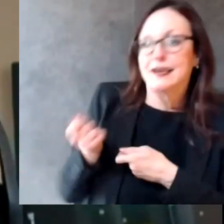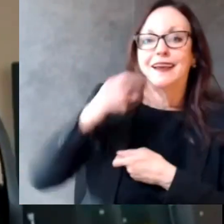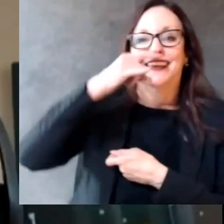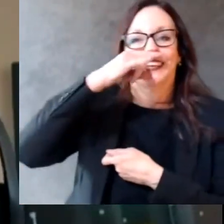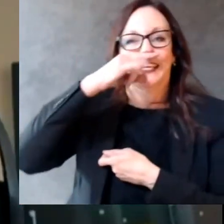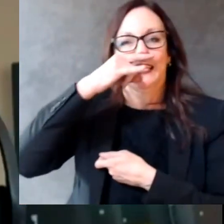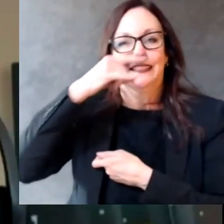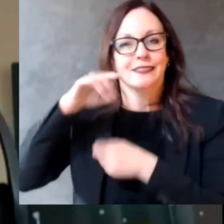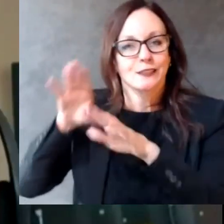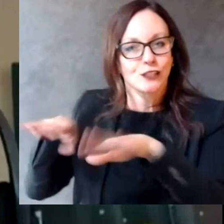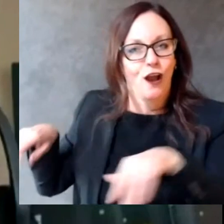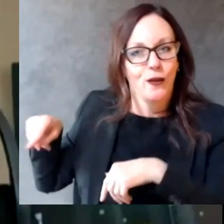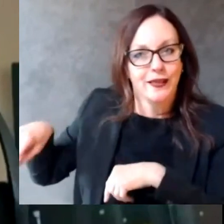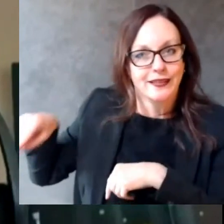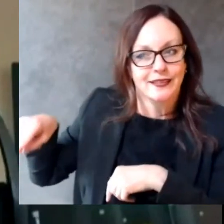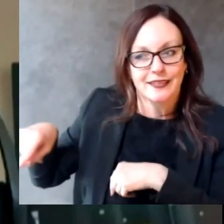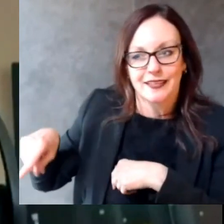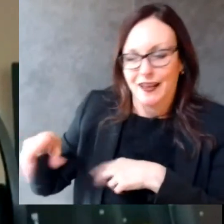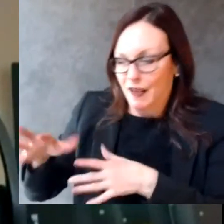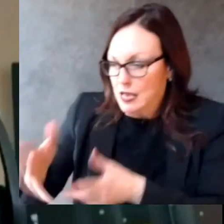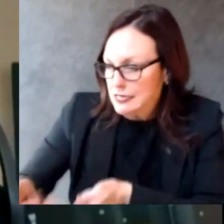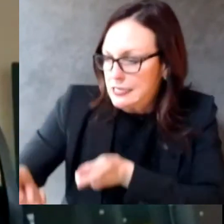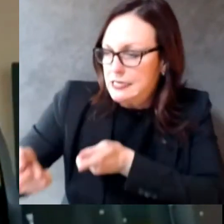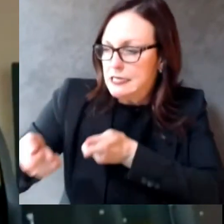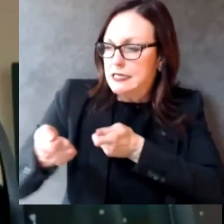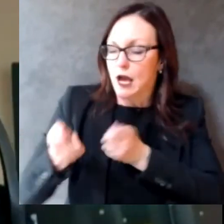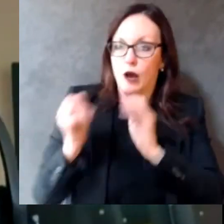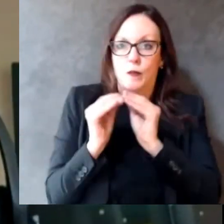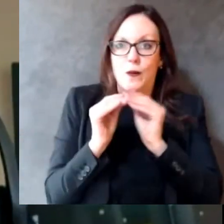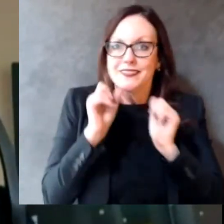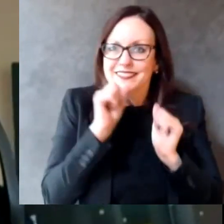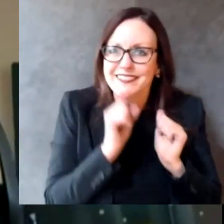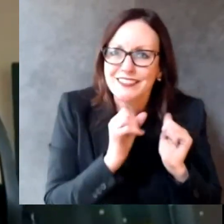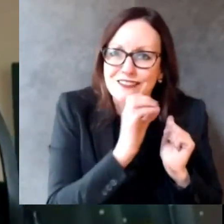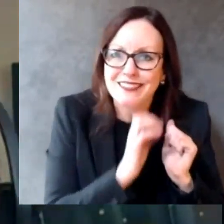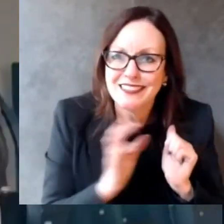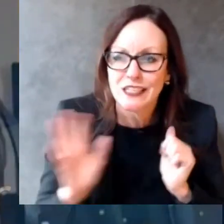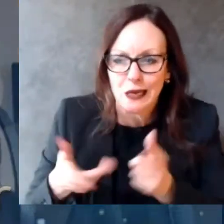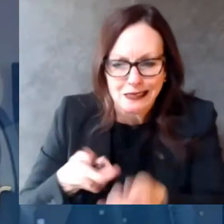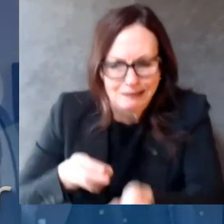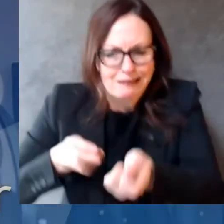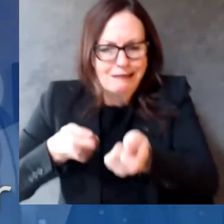in Wisconsin who wants a vaccine receives a vaccine.